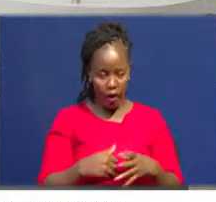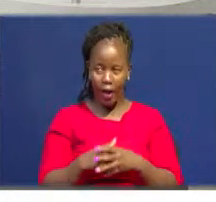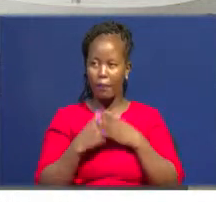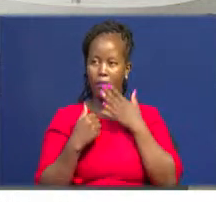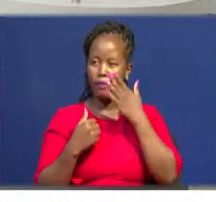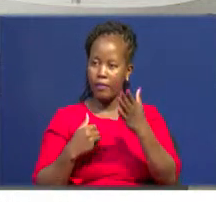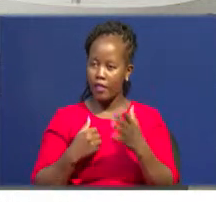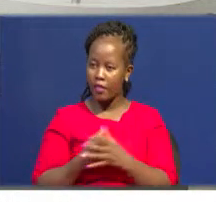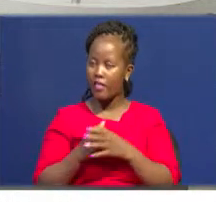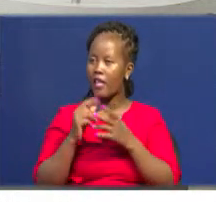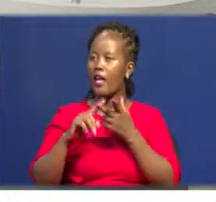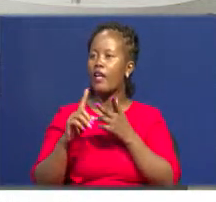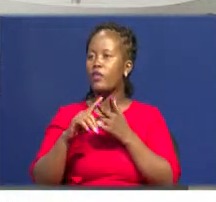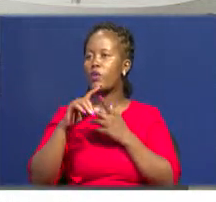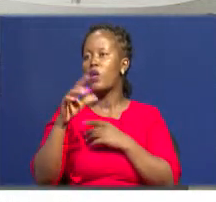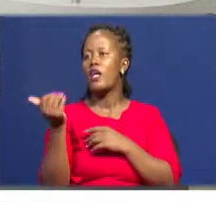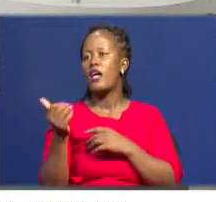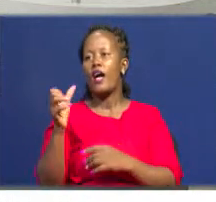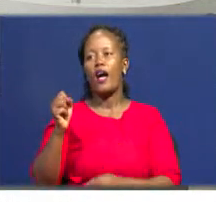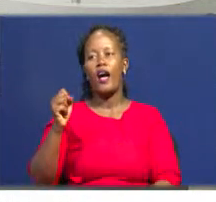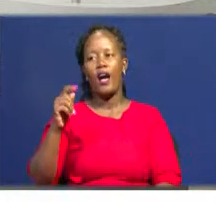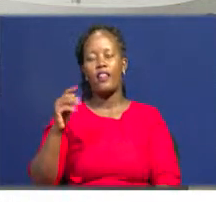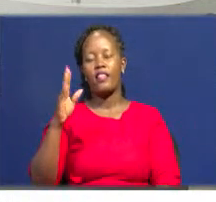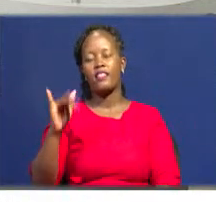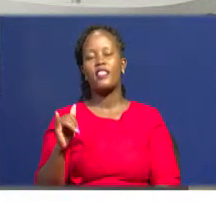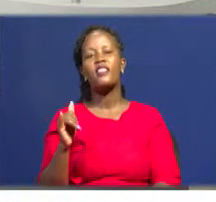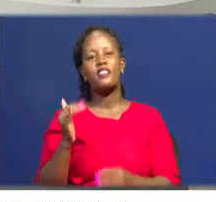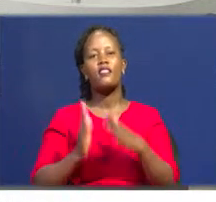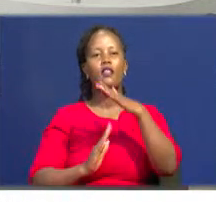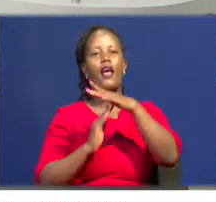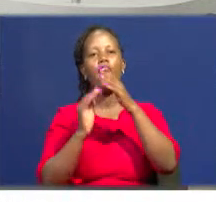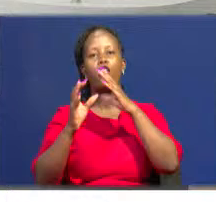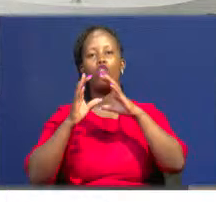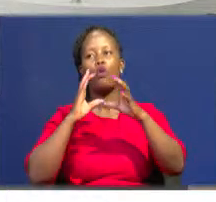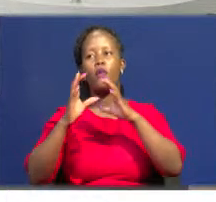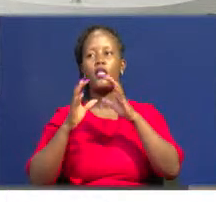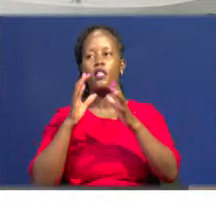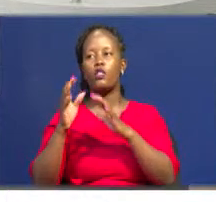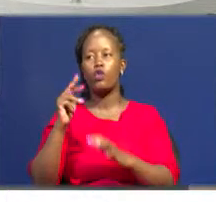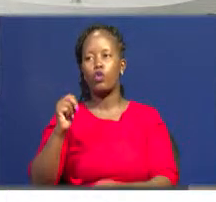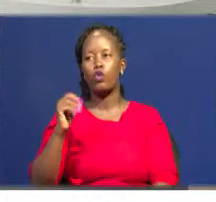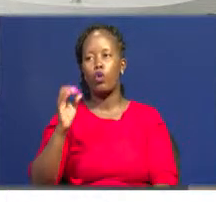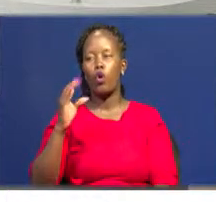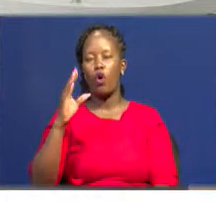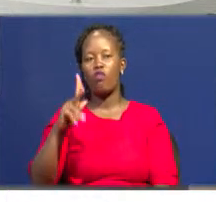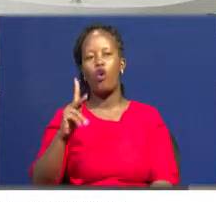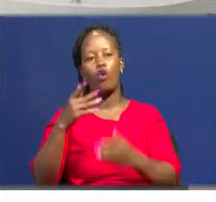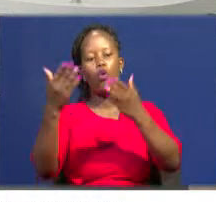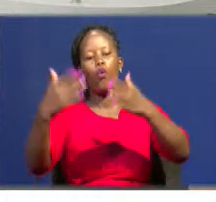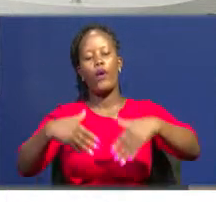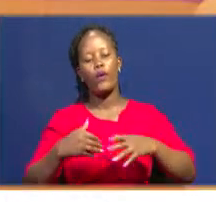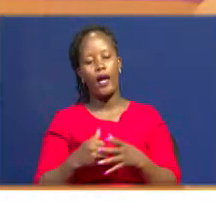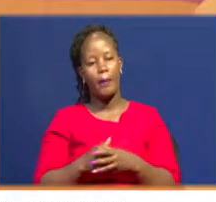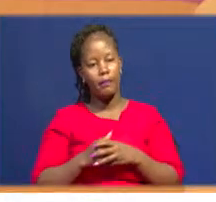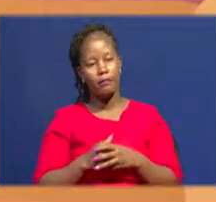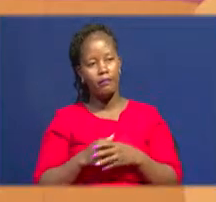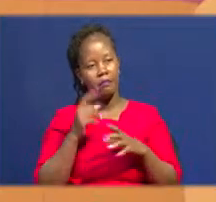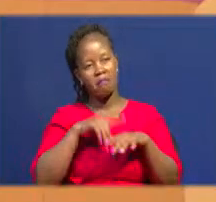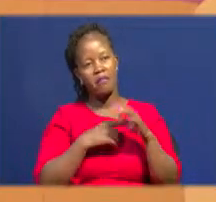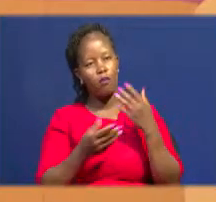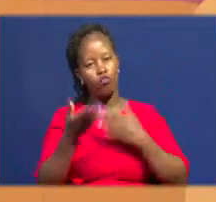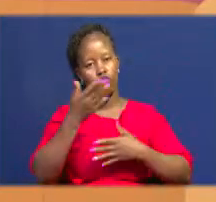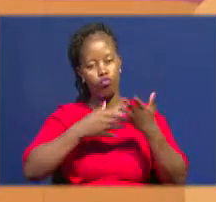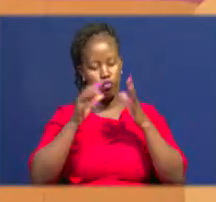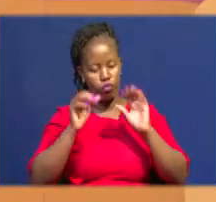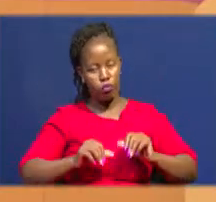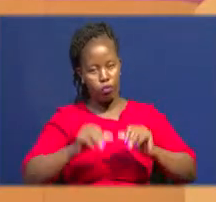And we've got Steffi Wairimu, who is the head of communications at NOC. Welcome. Thank you. Yes. And as we continue with this interview,